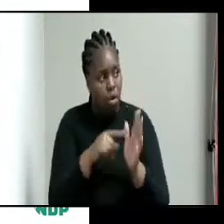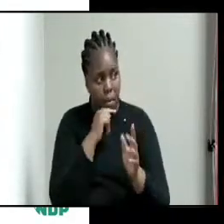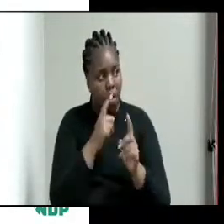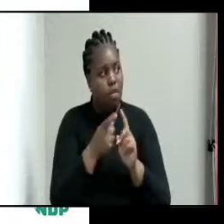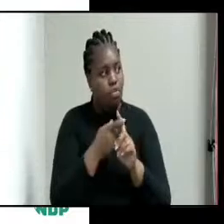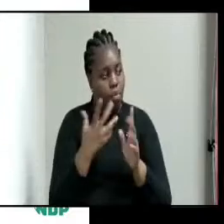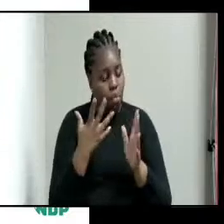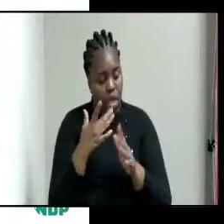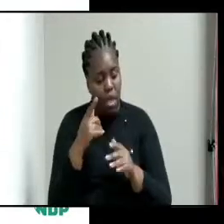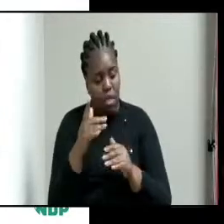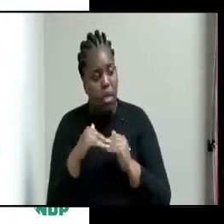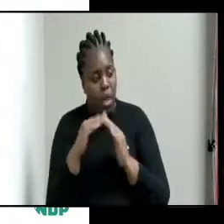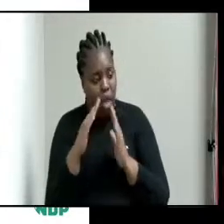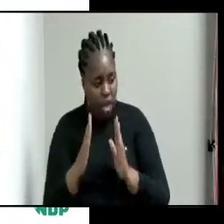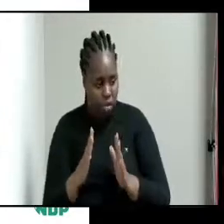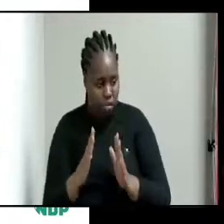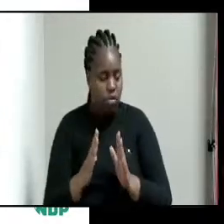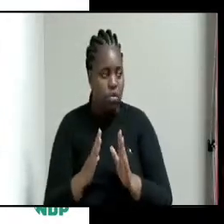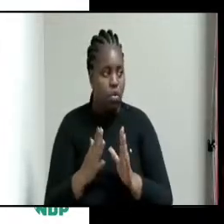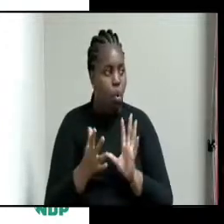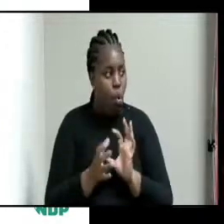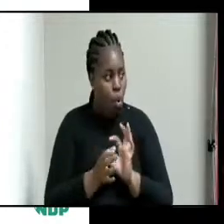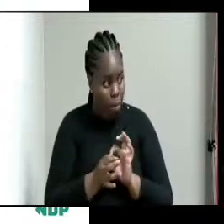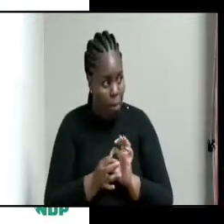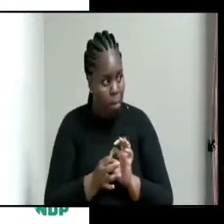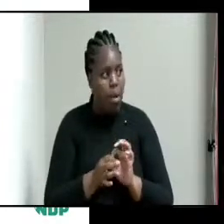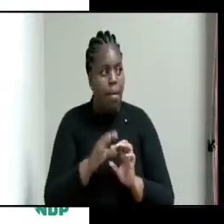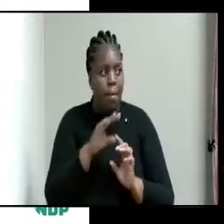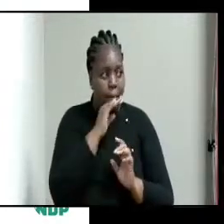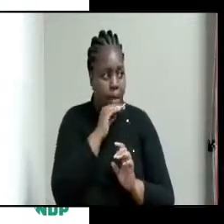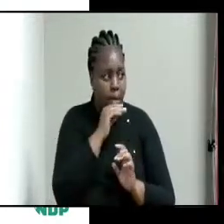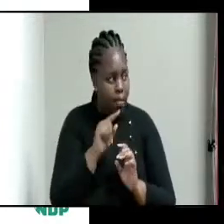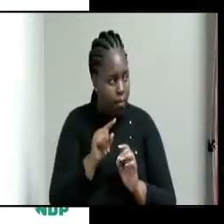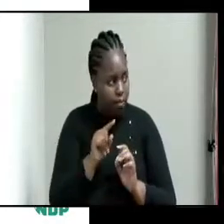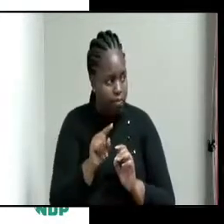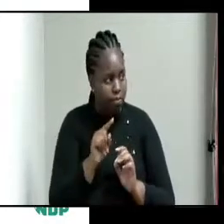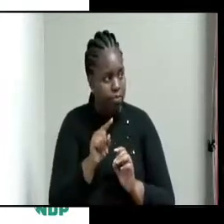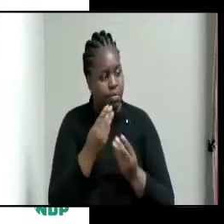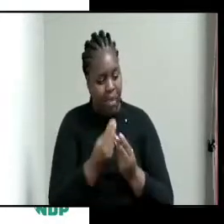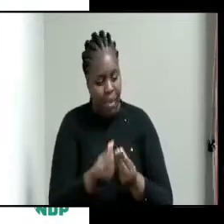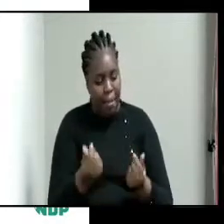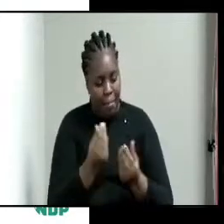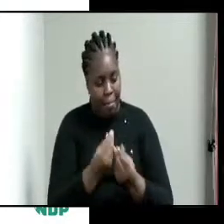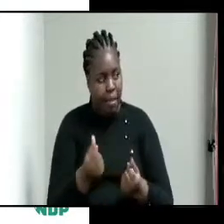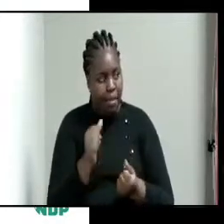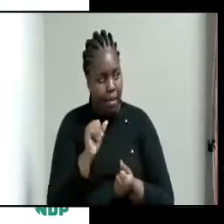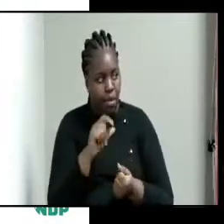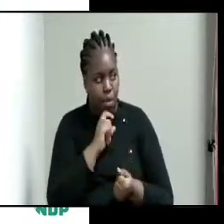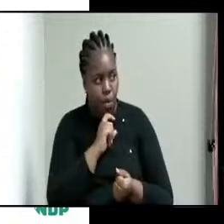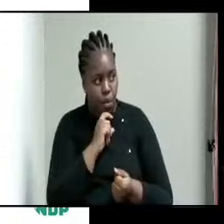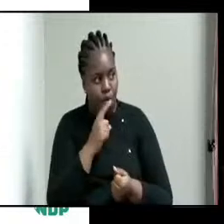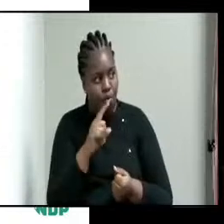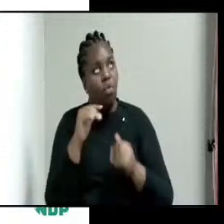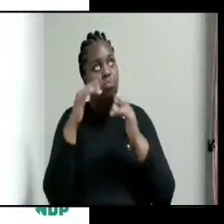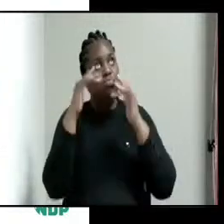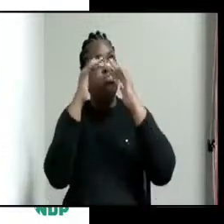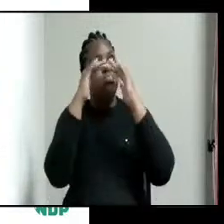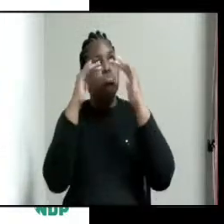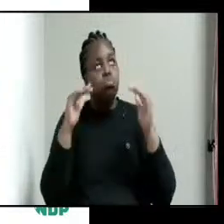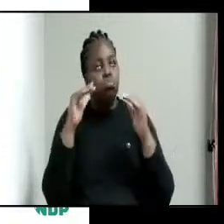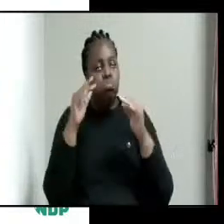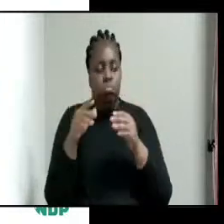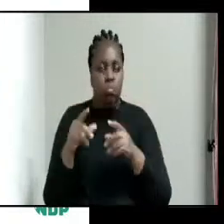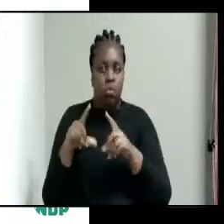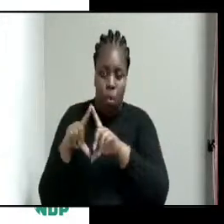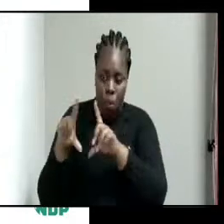a household, which its materials that are used for roof, walls,